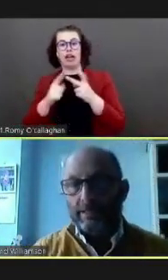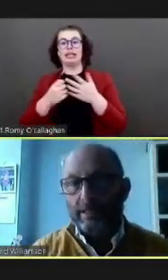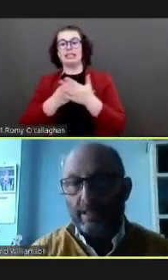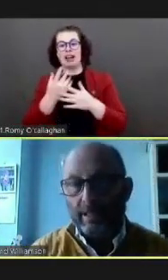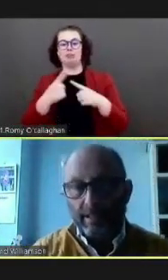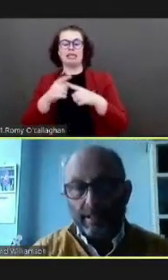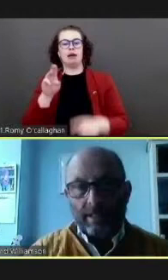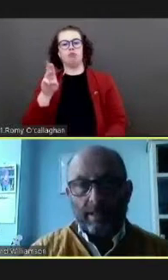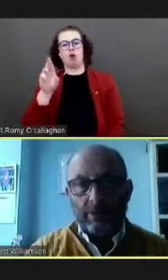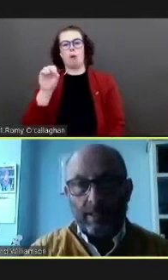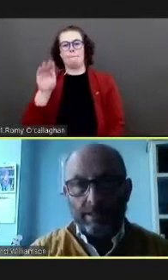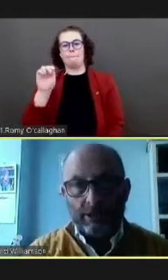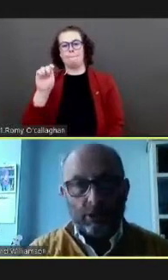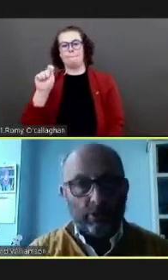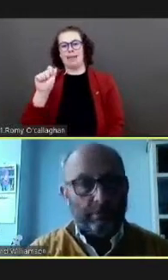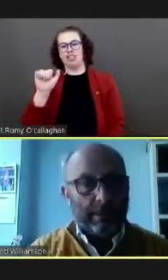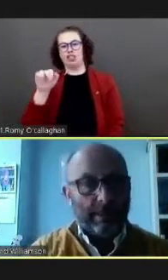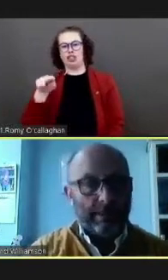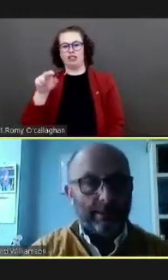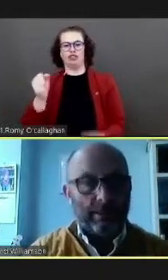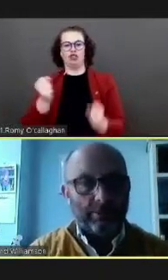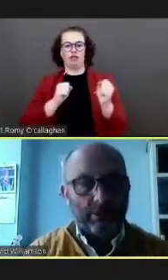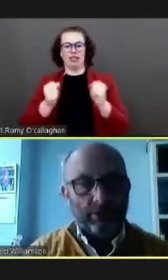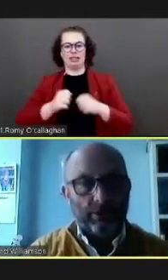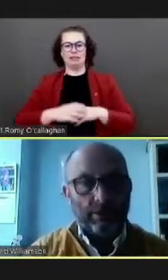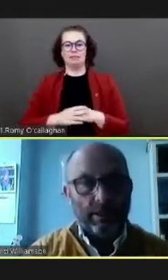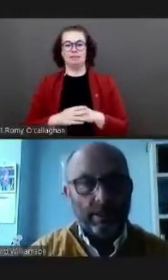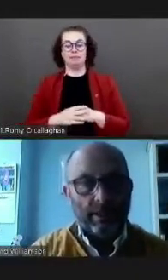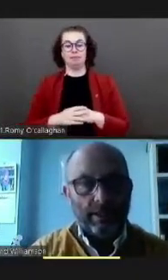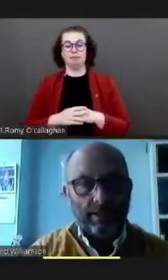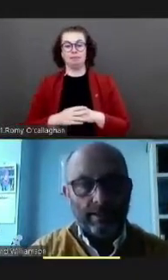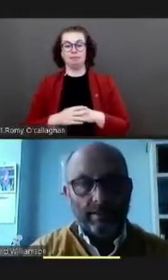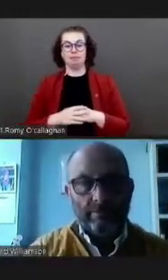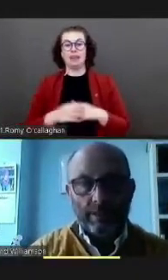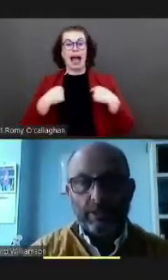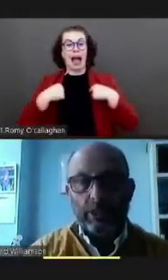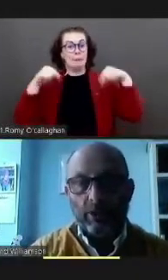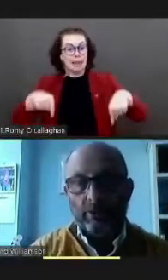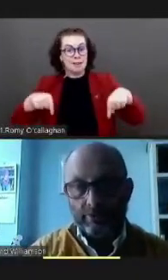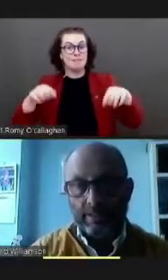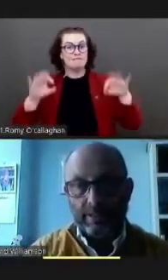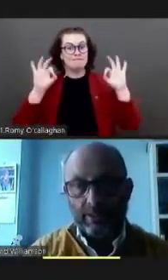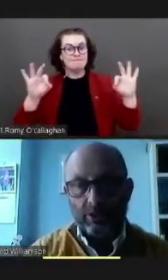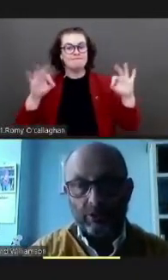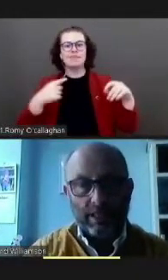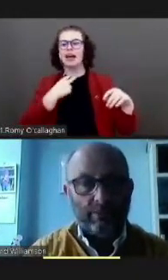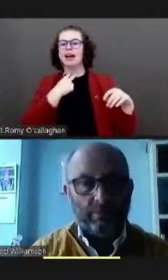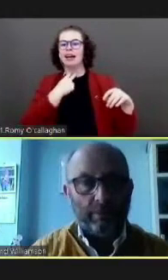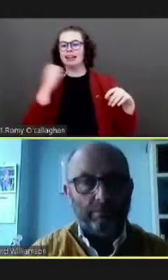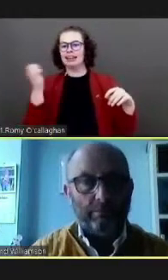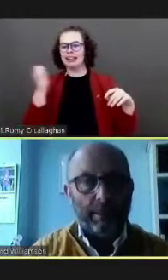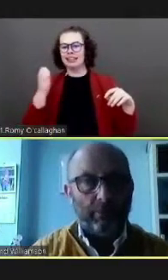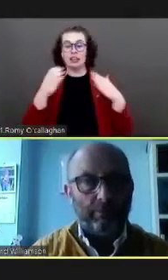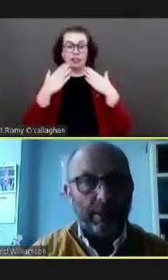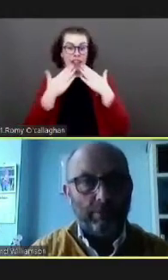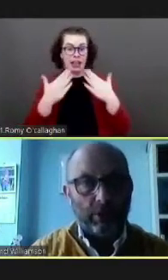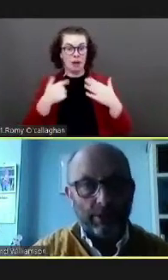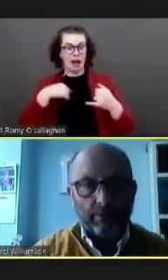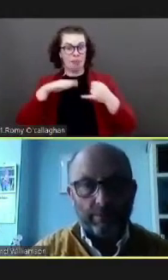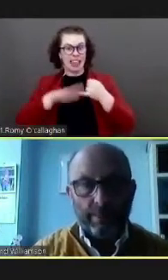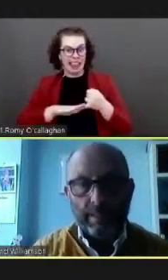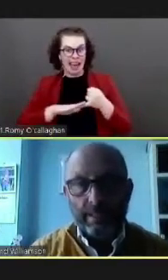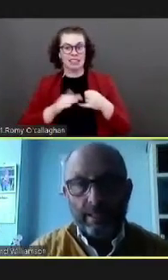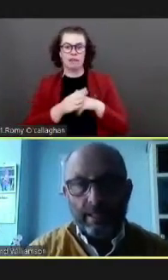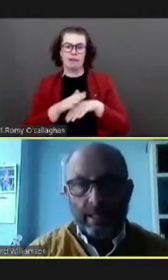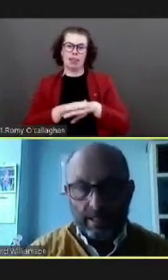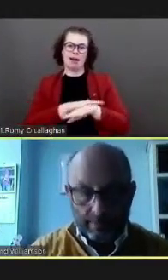Fergal. And I'm delighted to be here this afternoon. Finishing off, I think, a long day for people, but I hope you'll